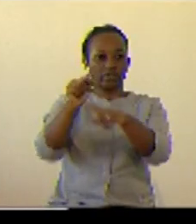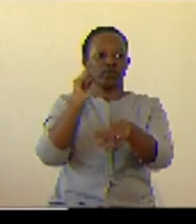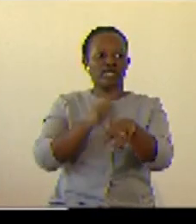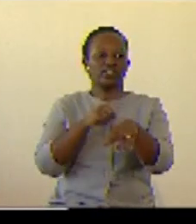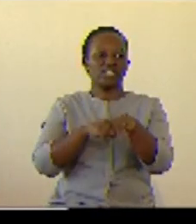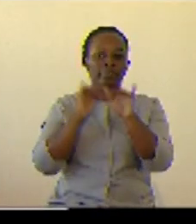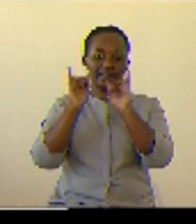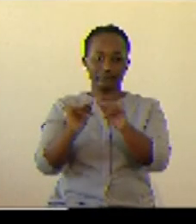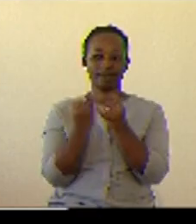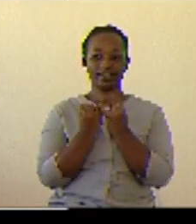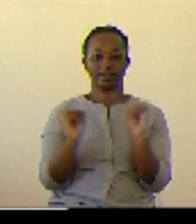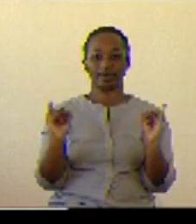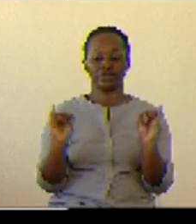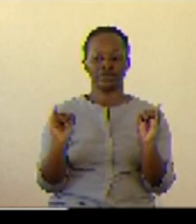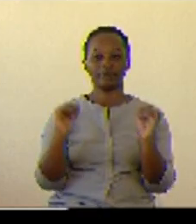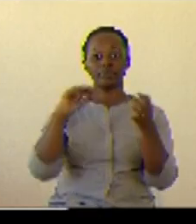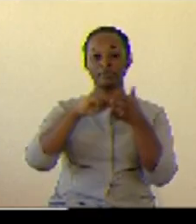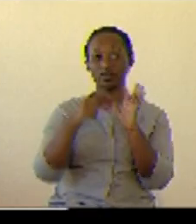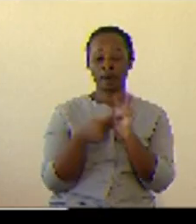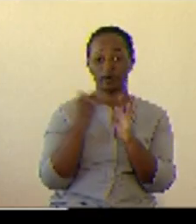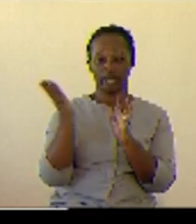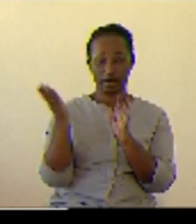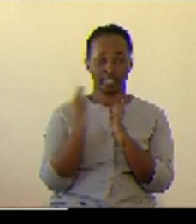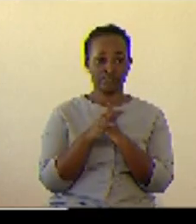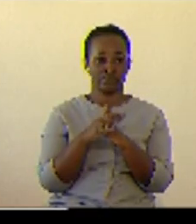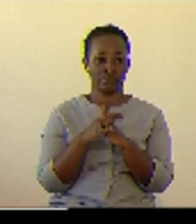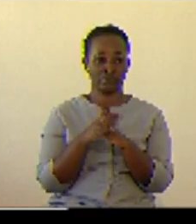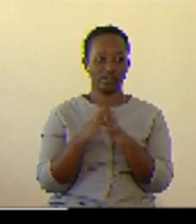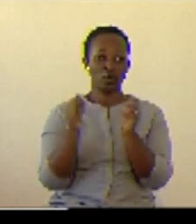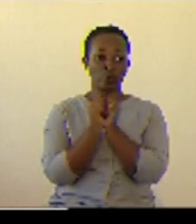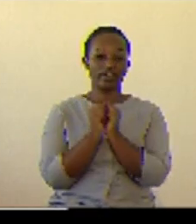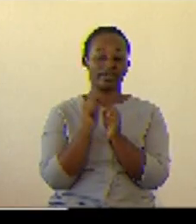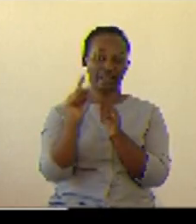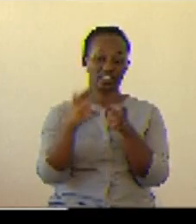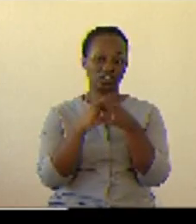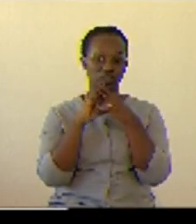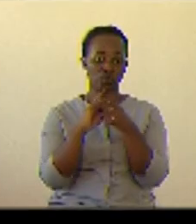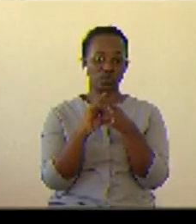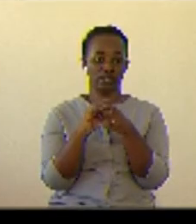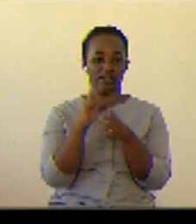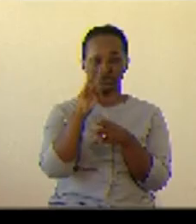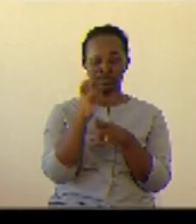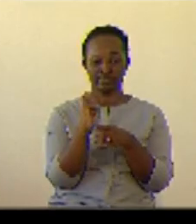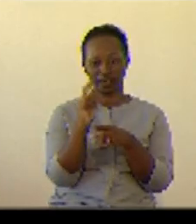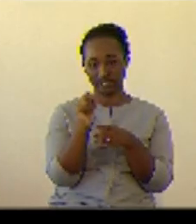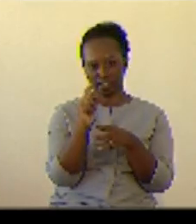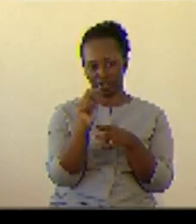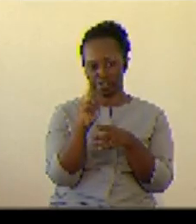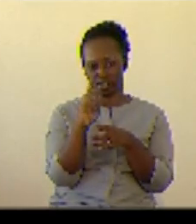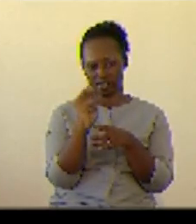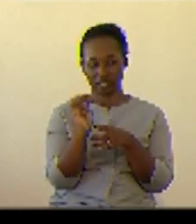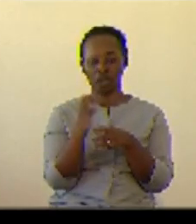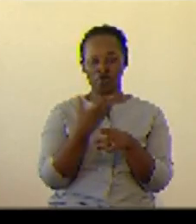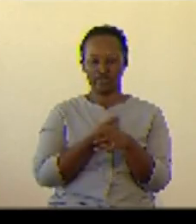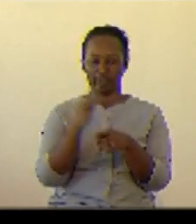remaining independent. Meaning that here, with joint venture, you are one business